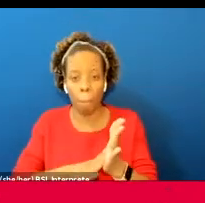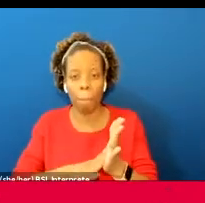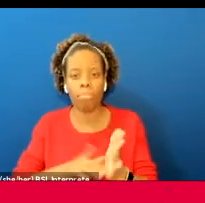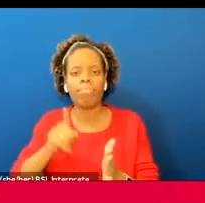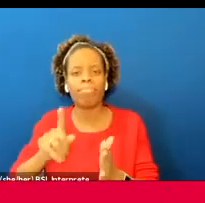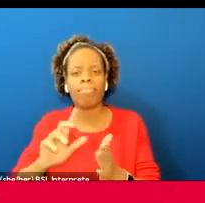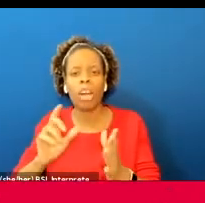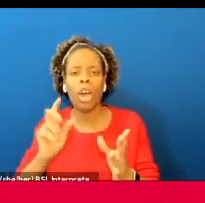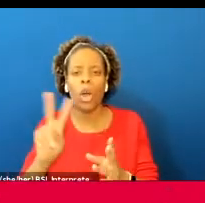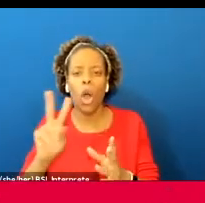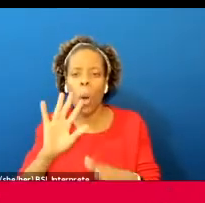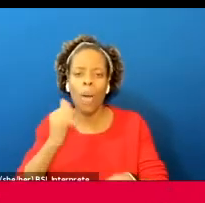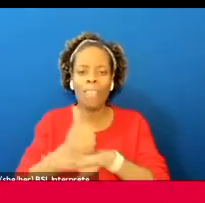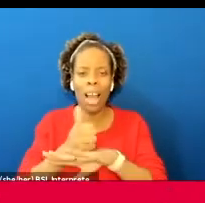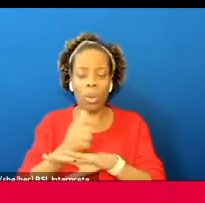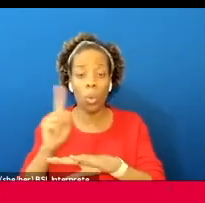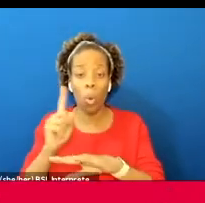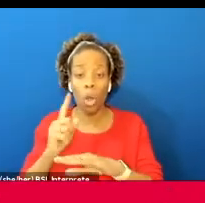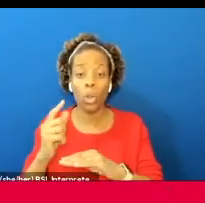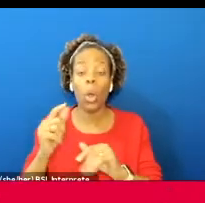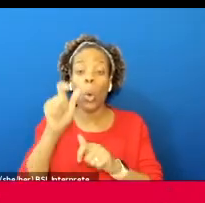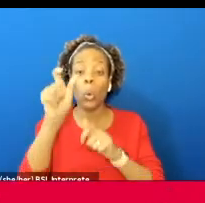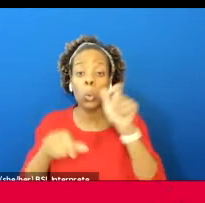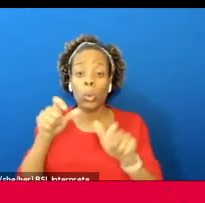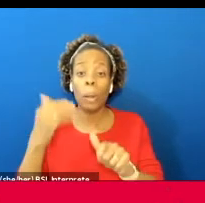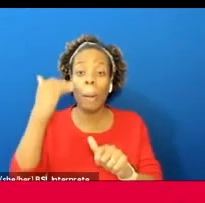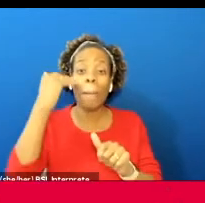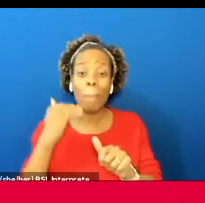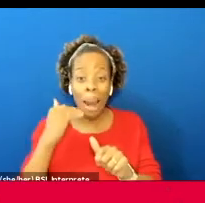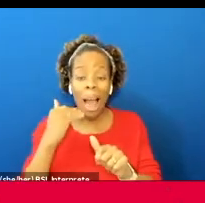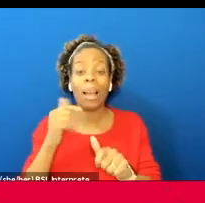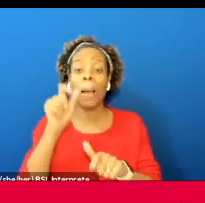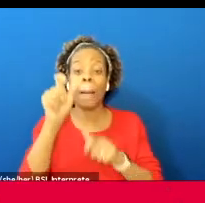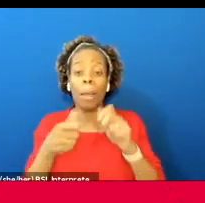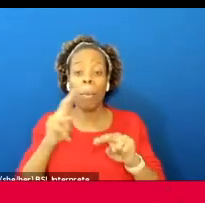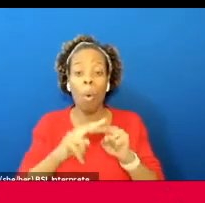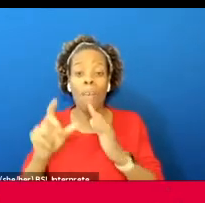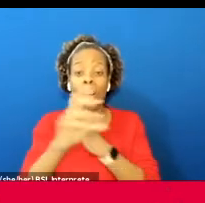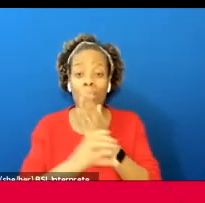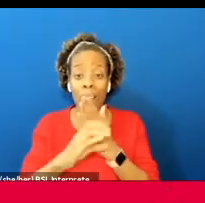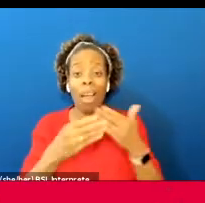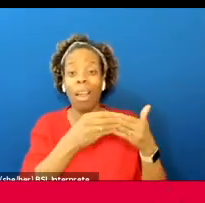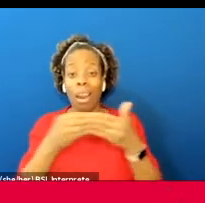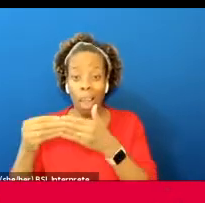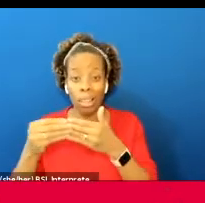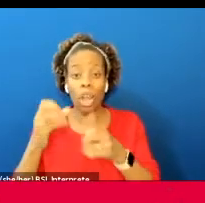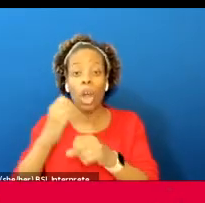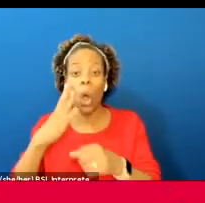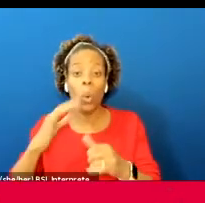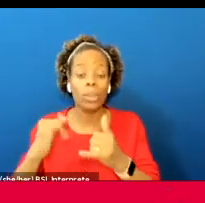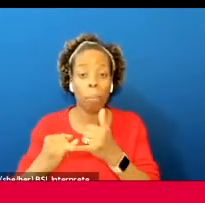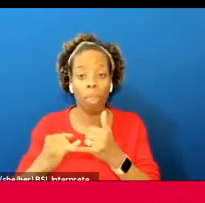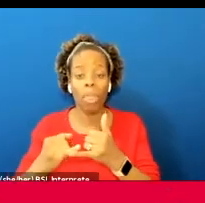student Black People of Color led Goldsmiths Anti-Racist Action and the